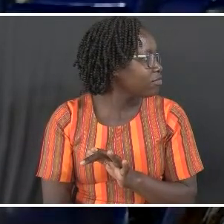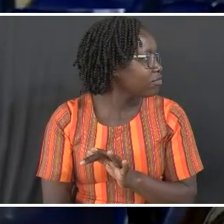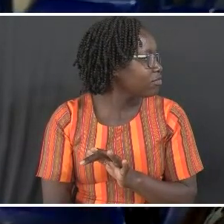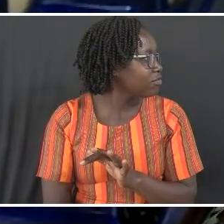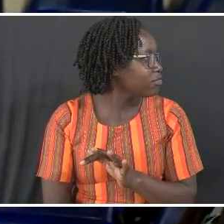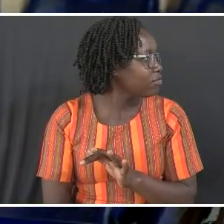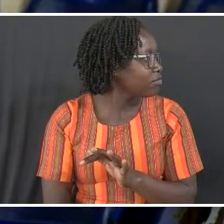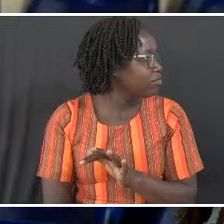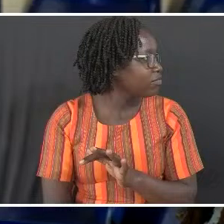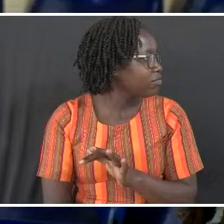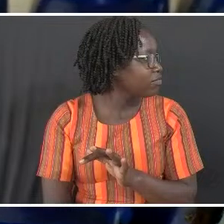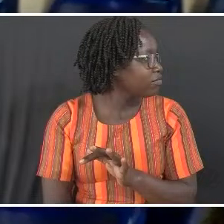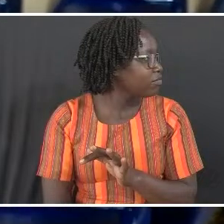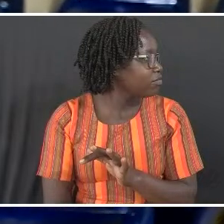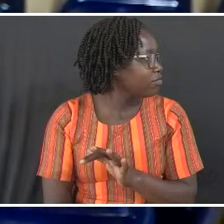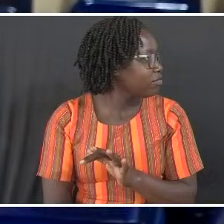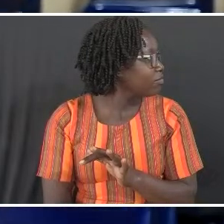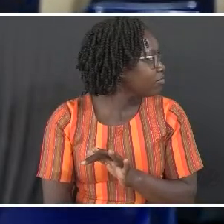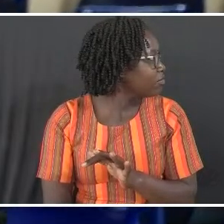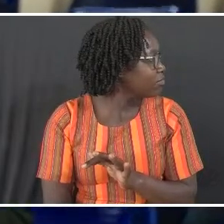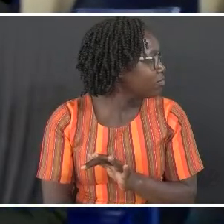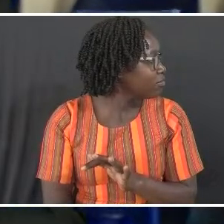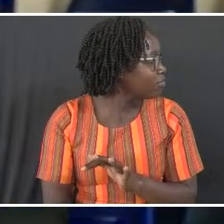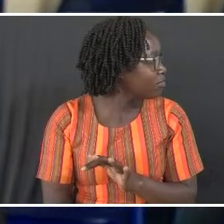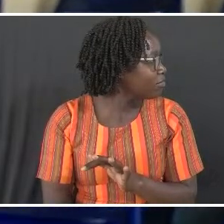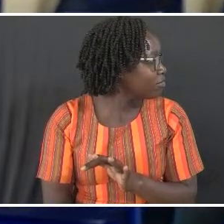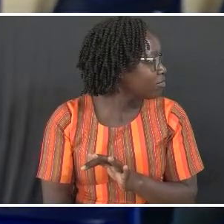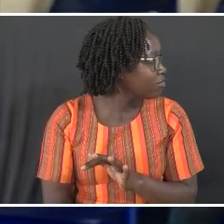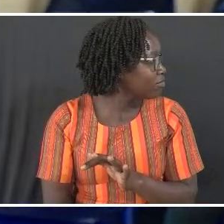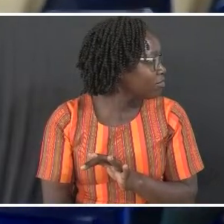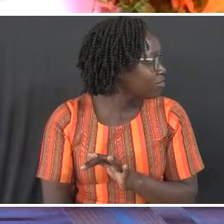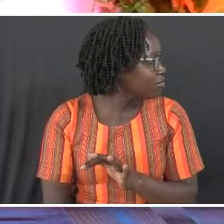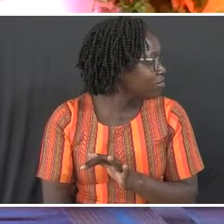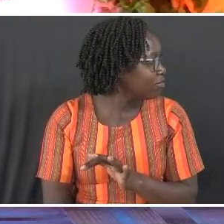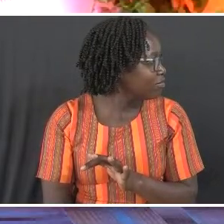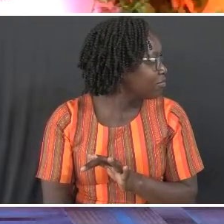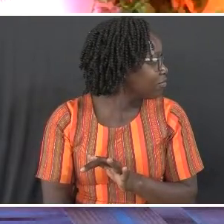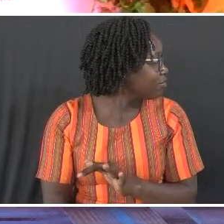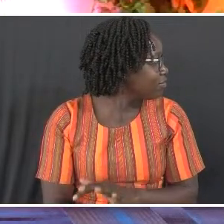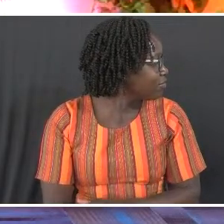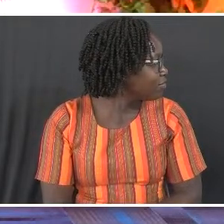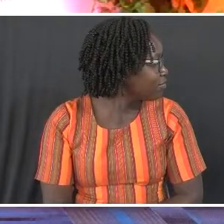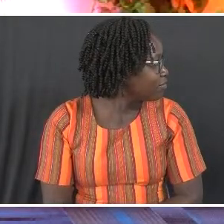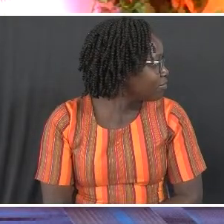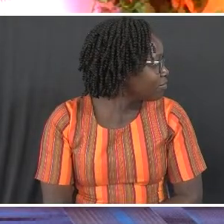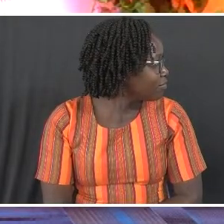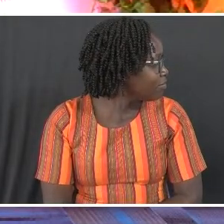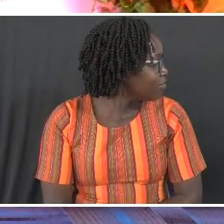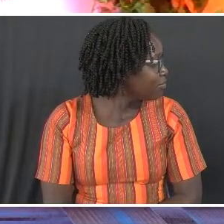or it's just okay to do it outside? Oh, yes. You're supposed to brush